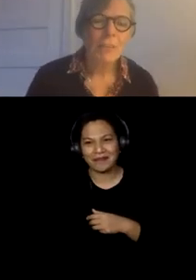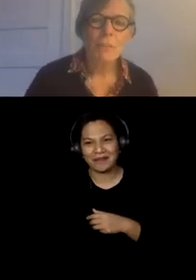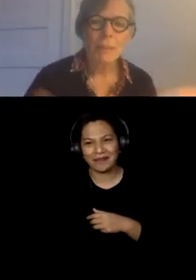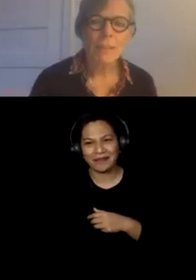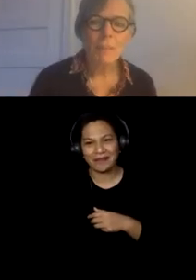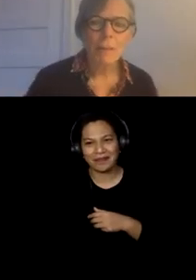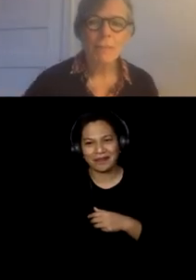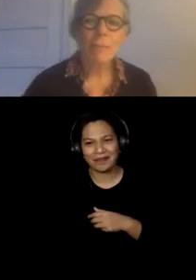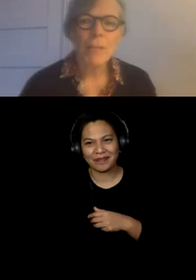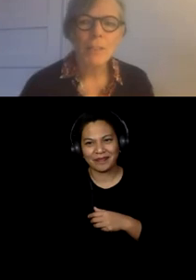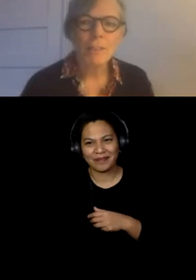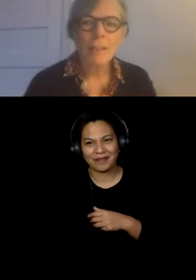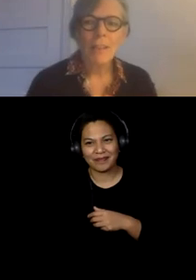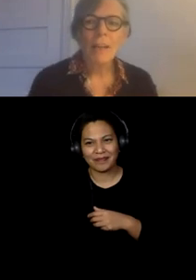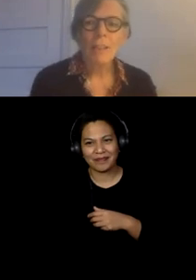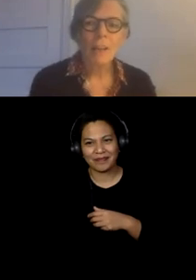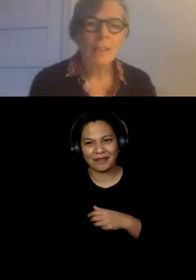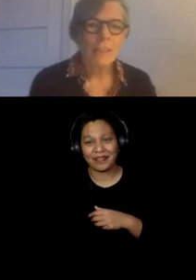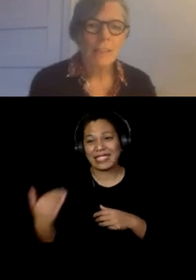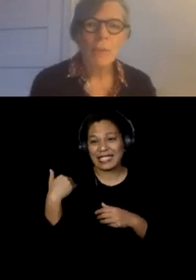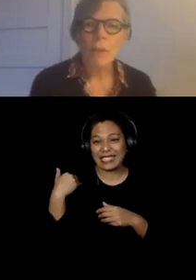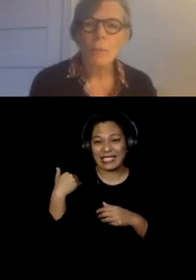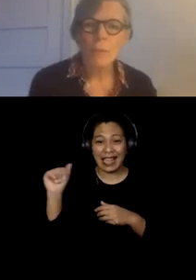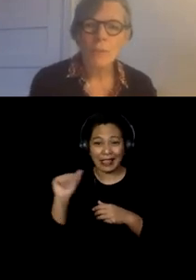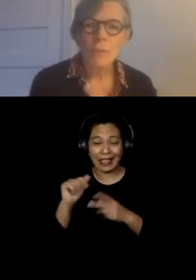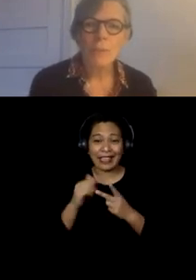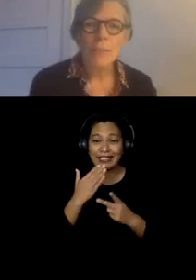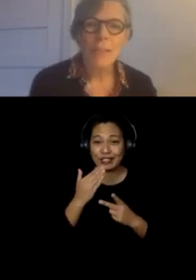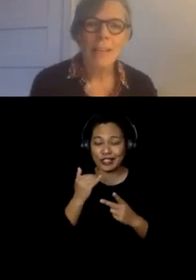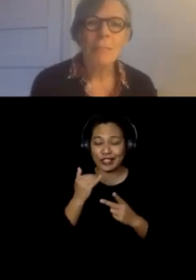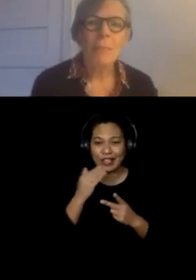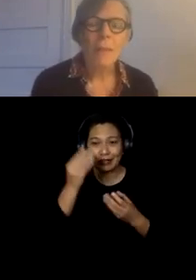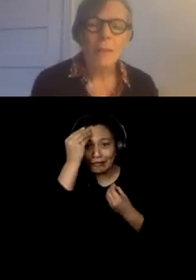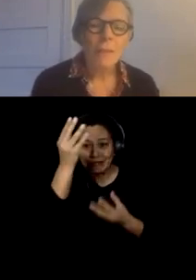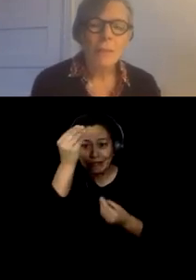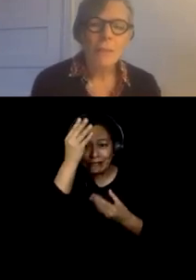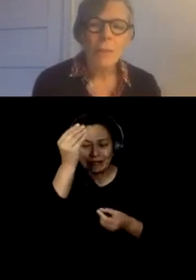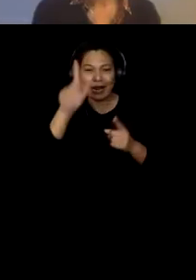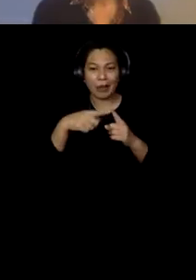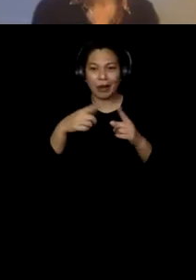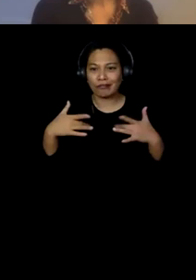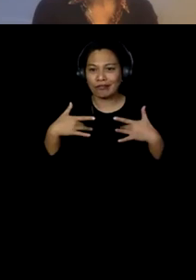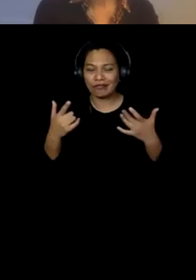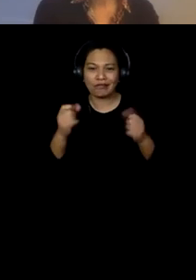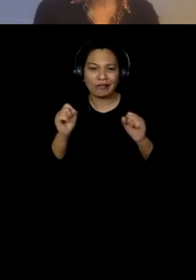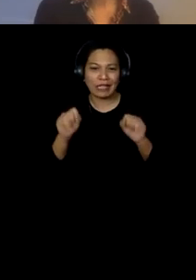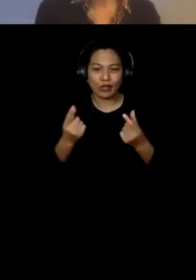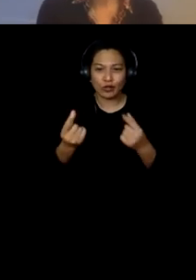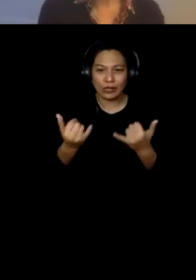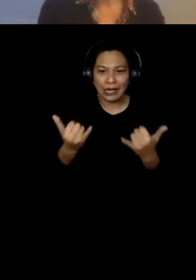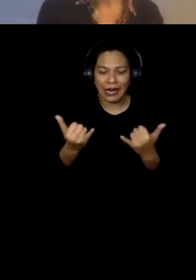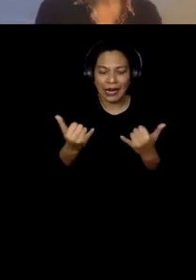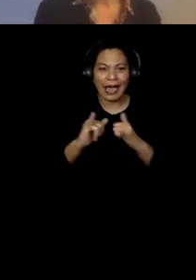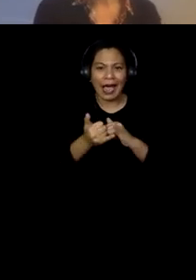you a tremendous amount of information, a lot of tips on what to do today to improve your delivery of